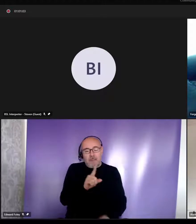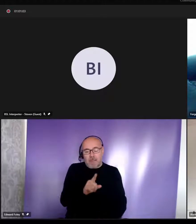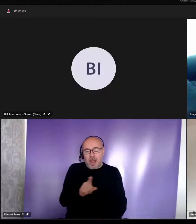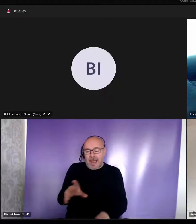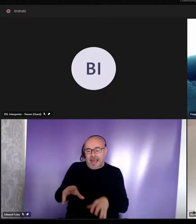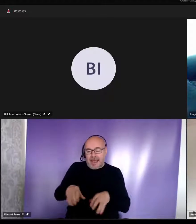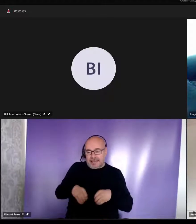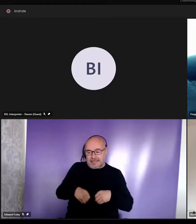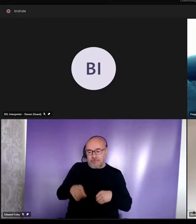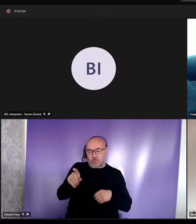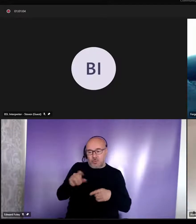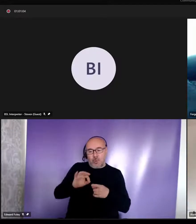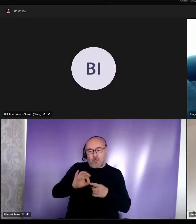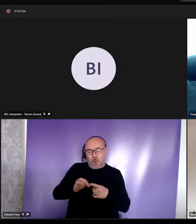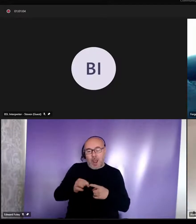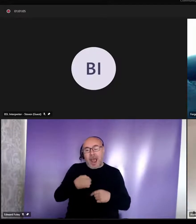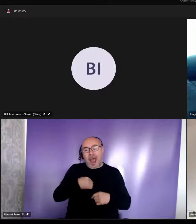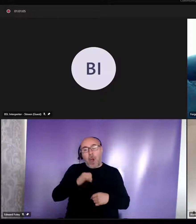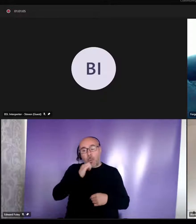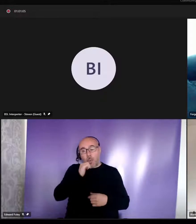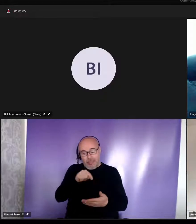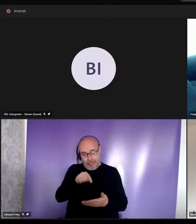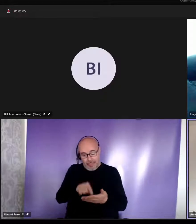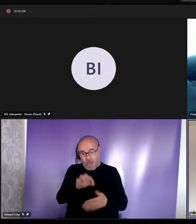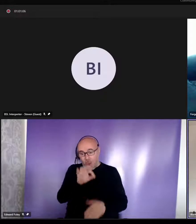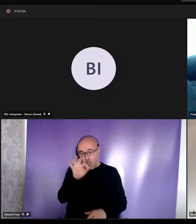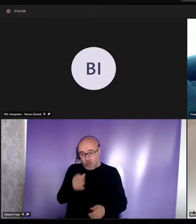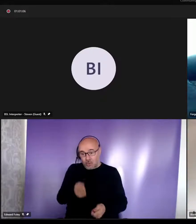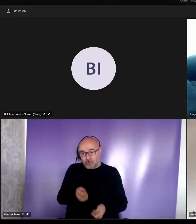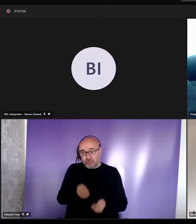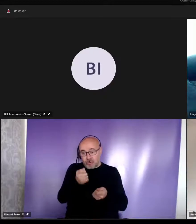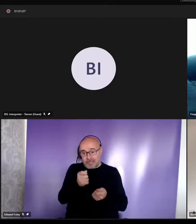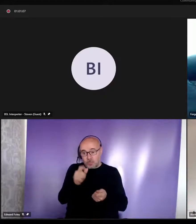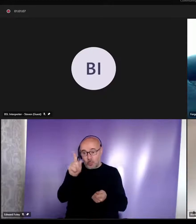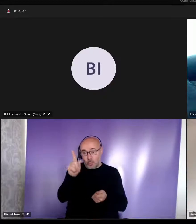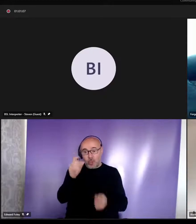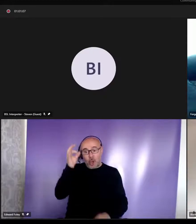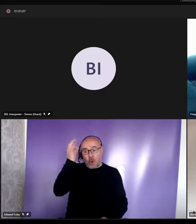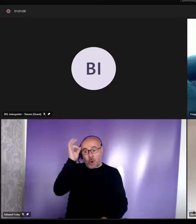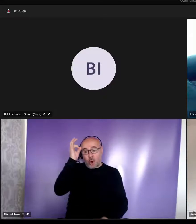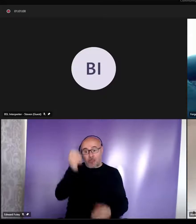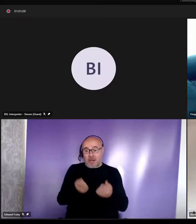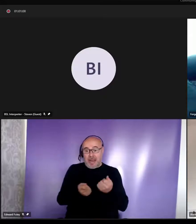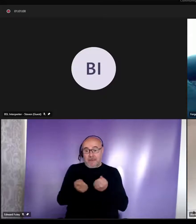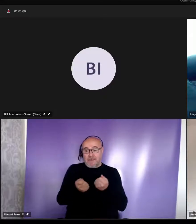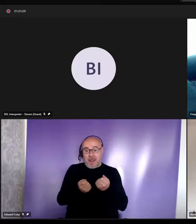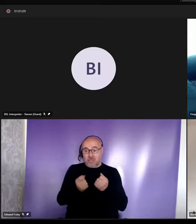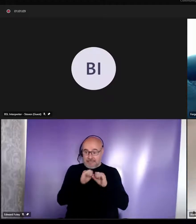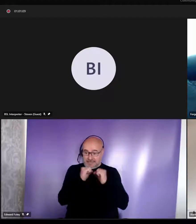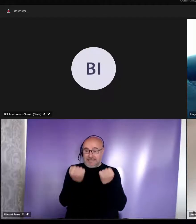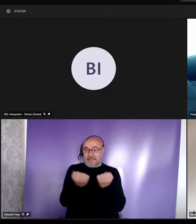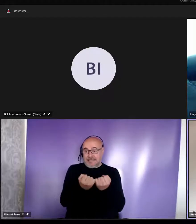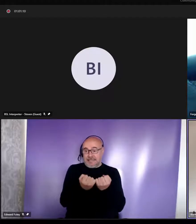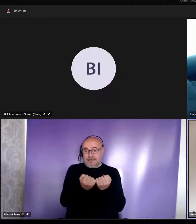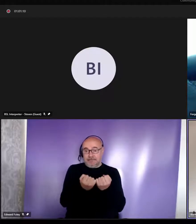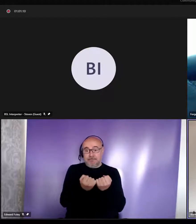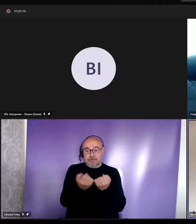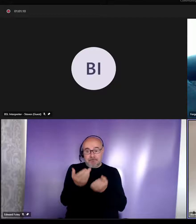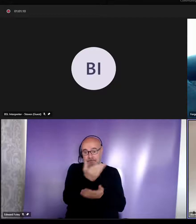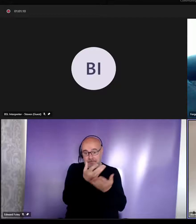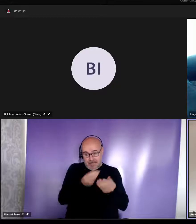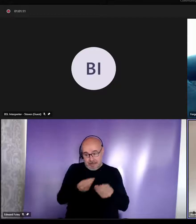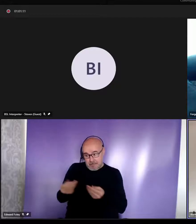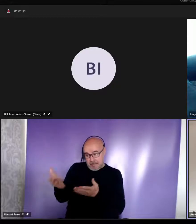assurance I can raise that with the corporate management team. I hope that's okay. Meantime, Councillor McLaughlin. Chair, can I just come back briefly on that? Yes,